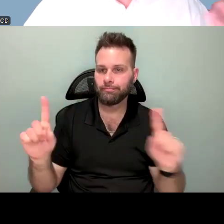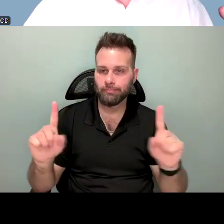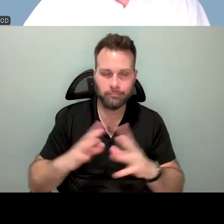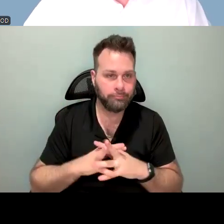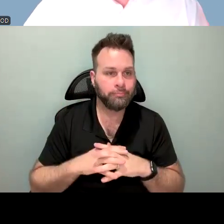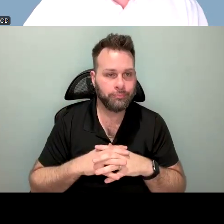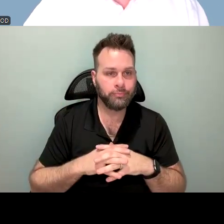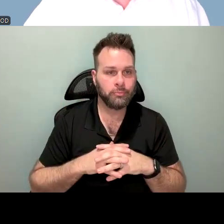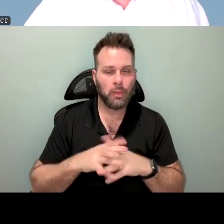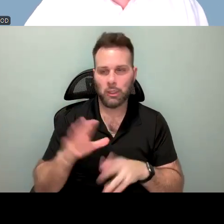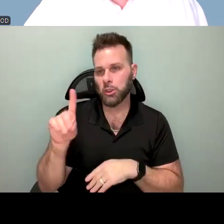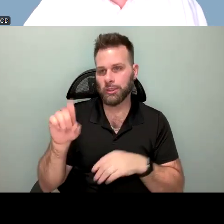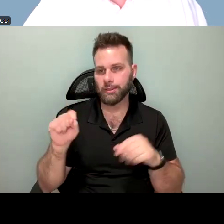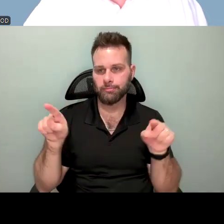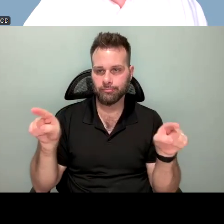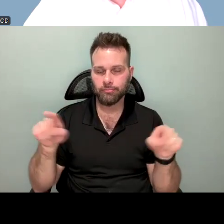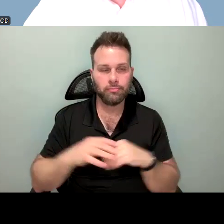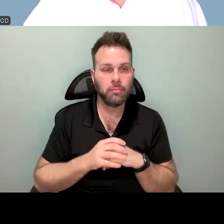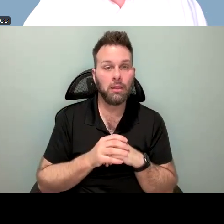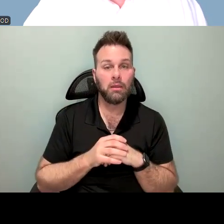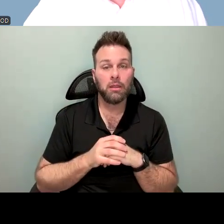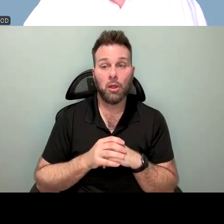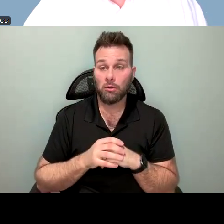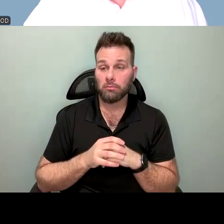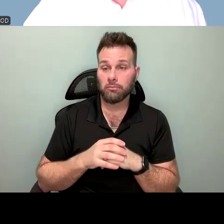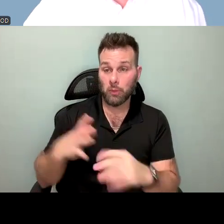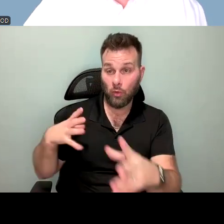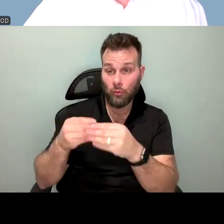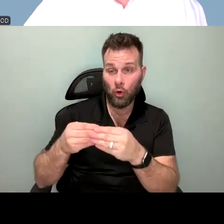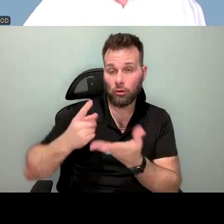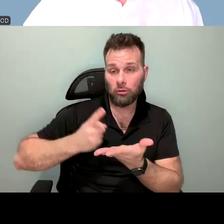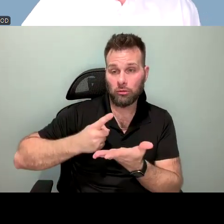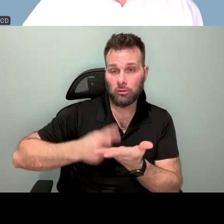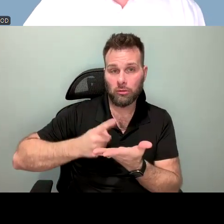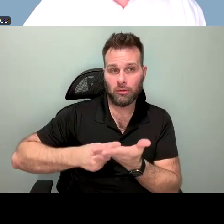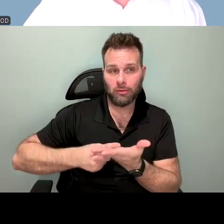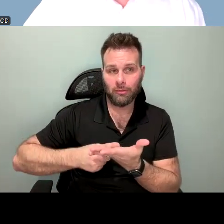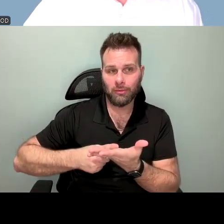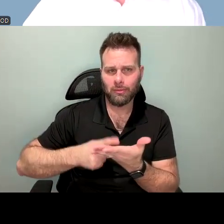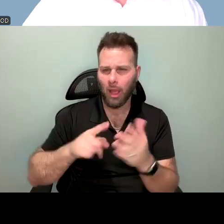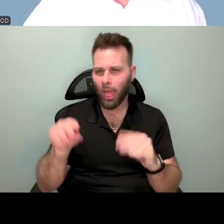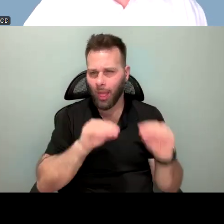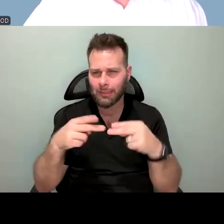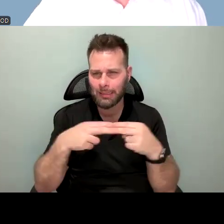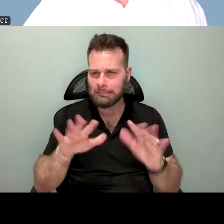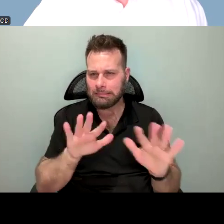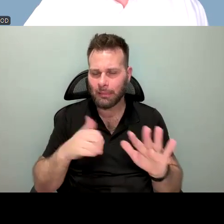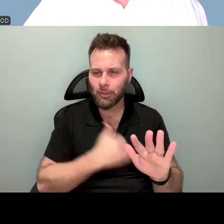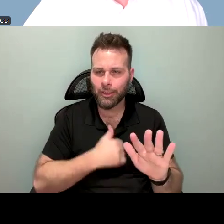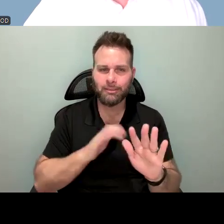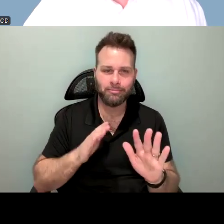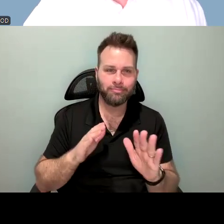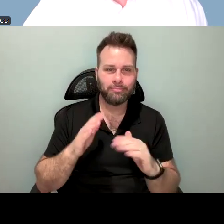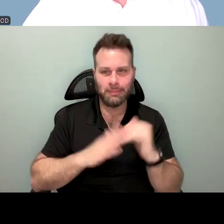So everything we've talked to, I'm sorry. Did I not switch to building inspectors? I'm sorry if I didn't. But here's the building